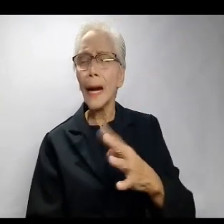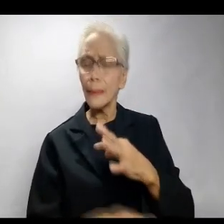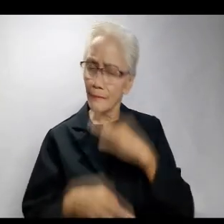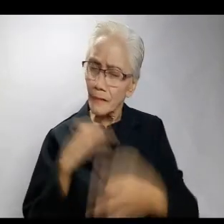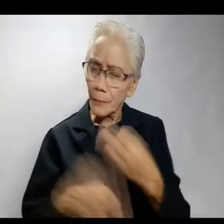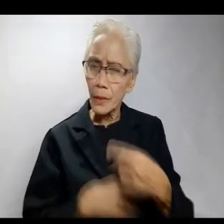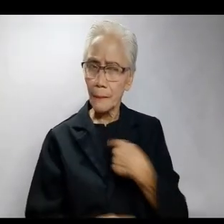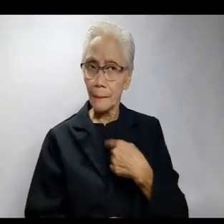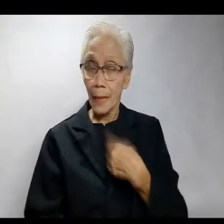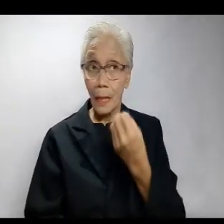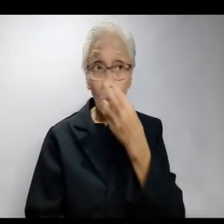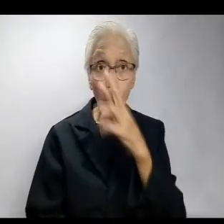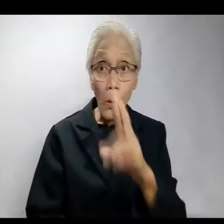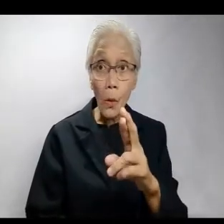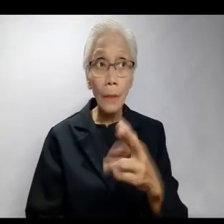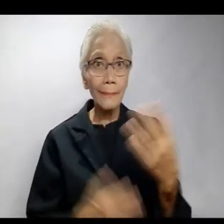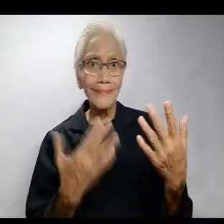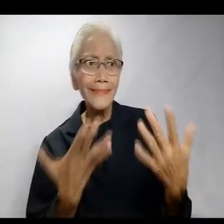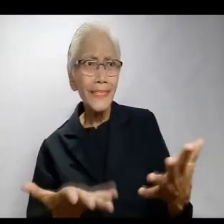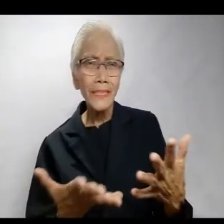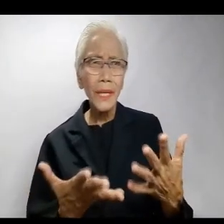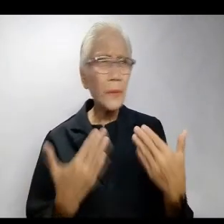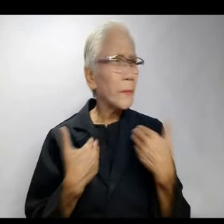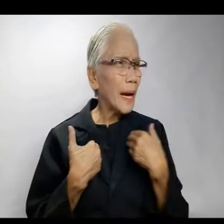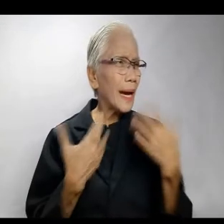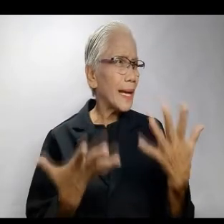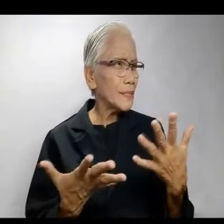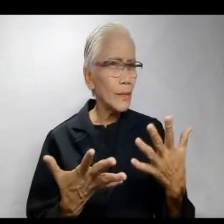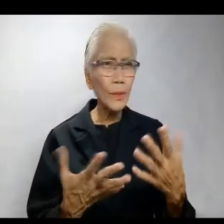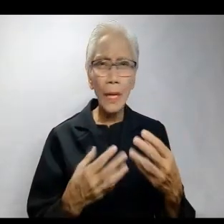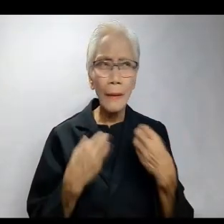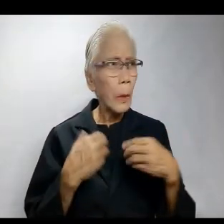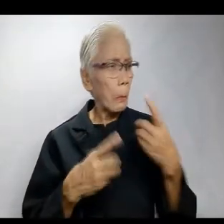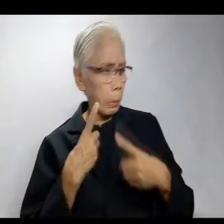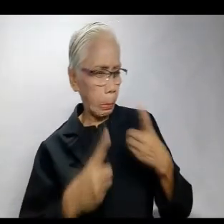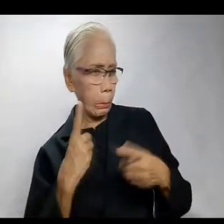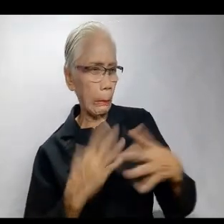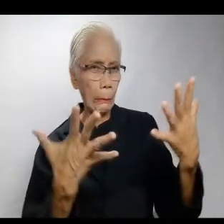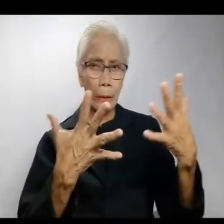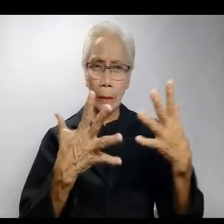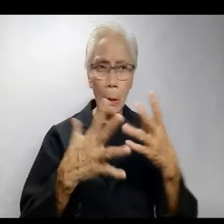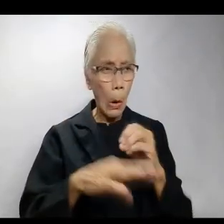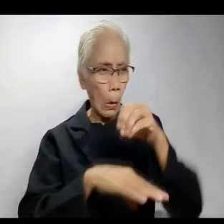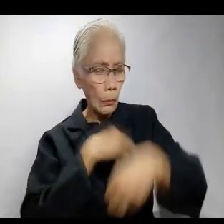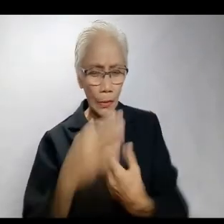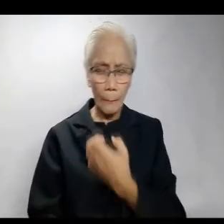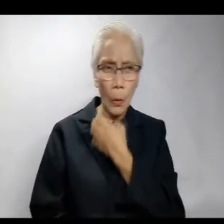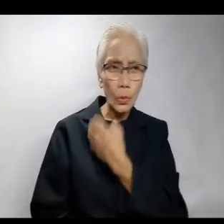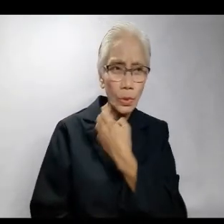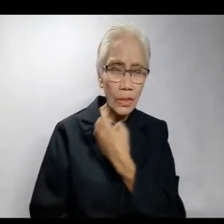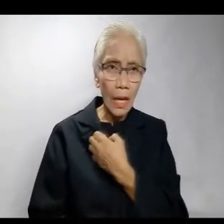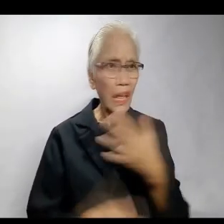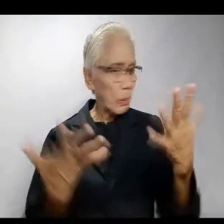God. Or he engages in crying marathons, madrama, matampuhin,